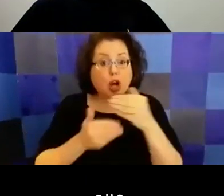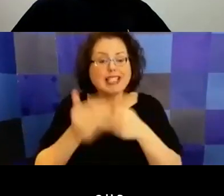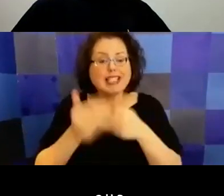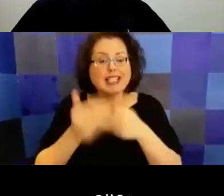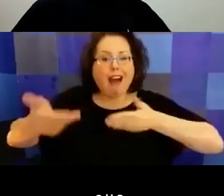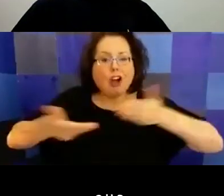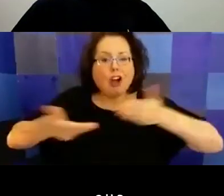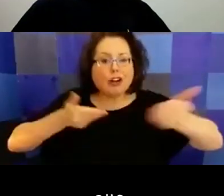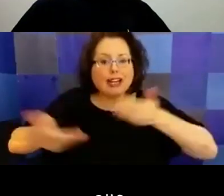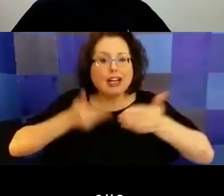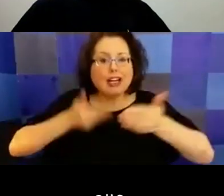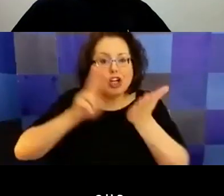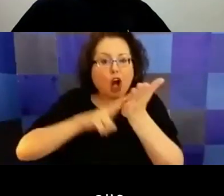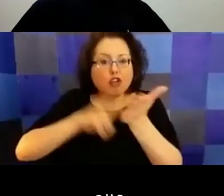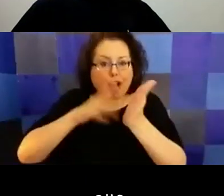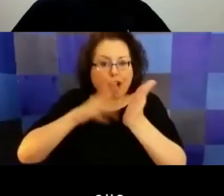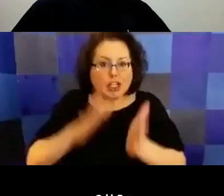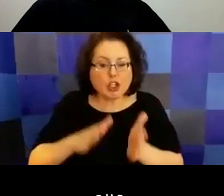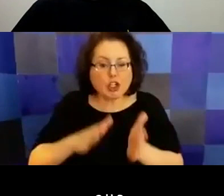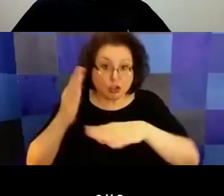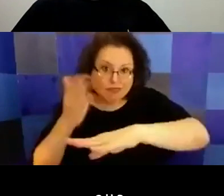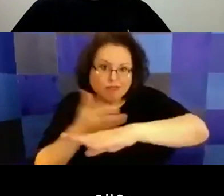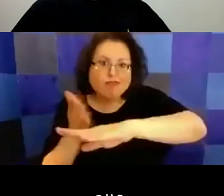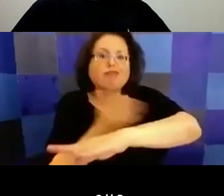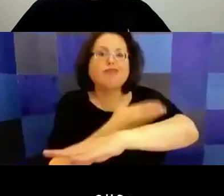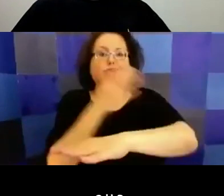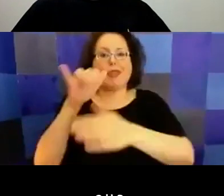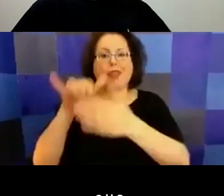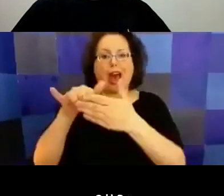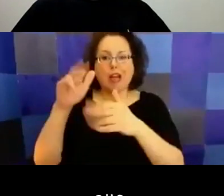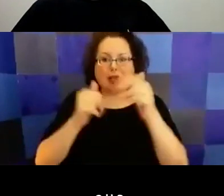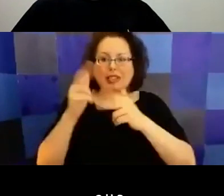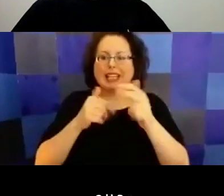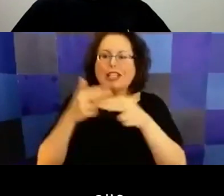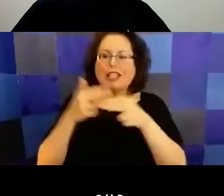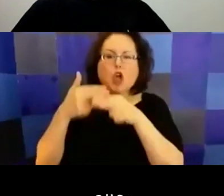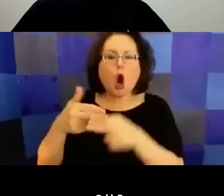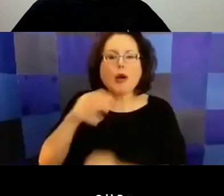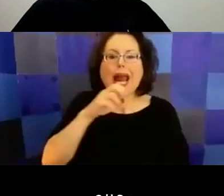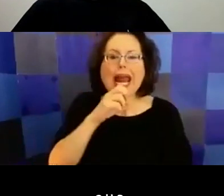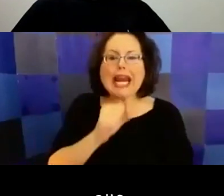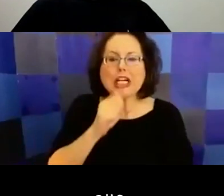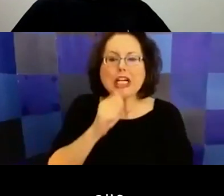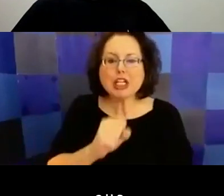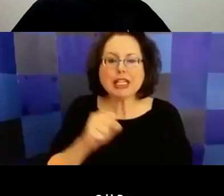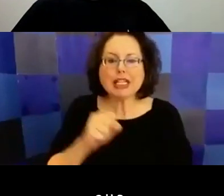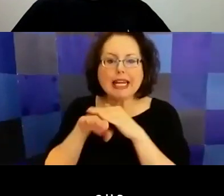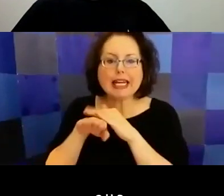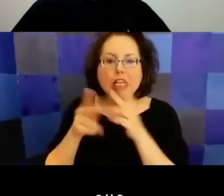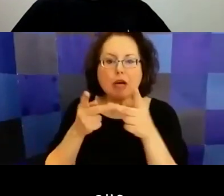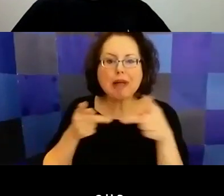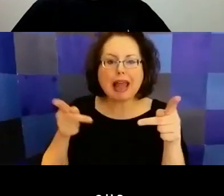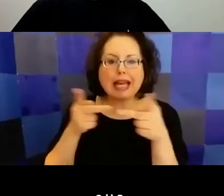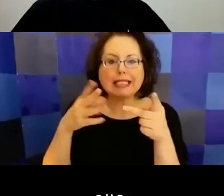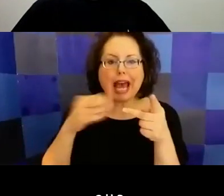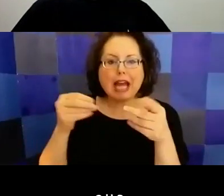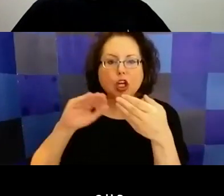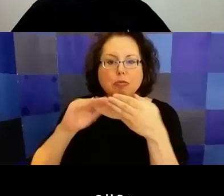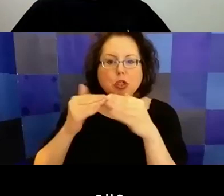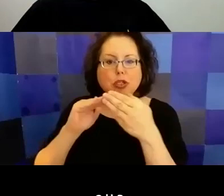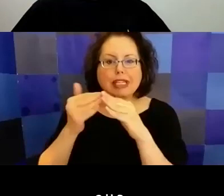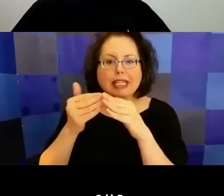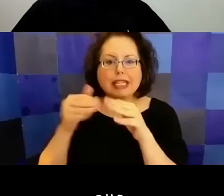to restore the building to what we're calling aging in place and community space. And so yesterday,